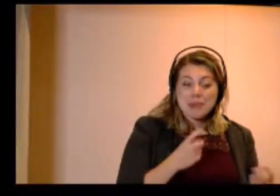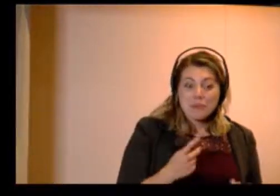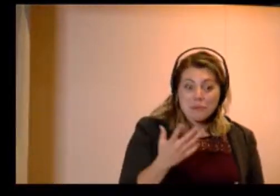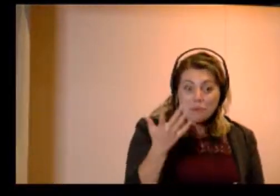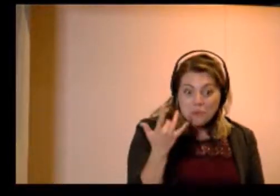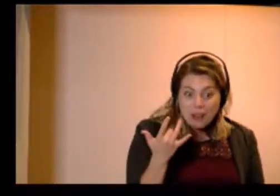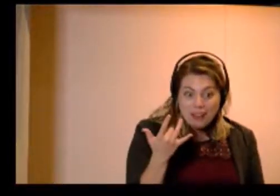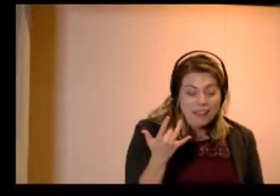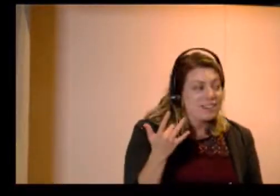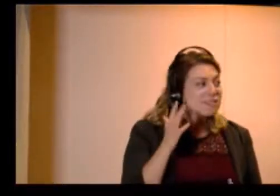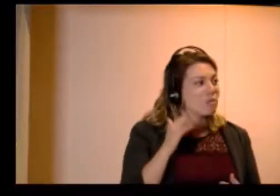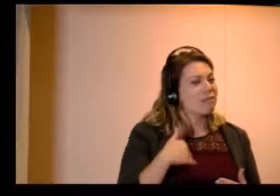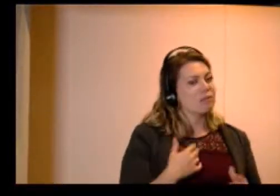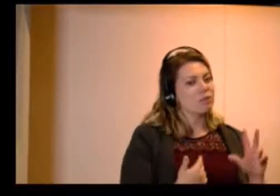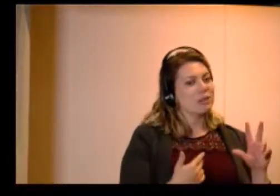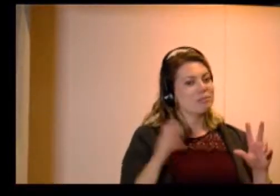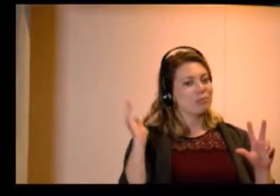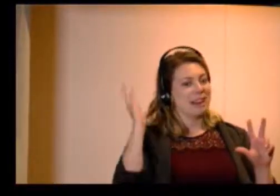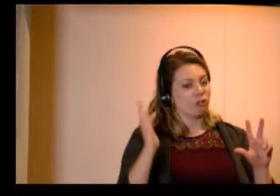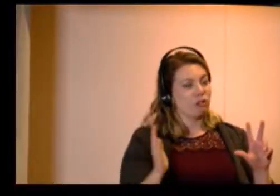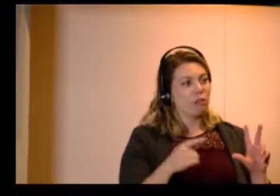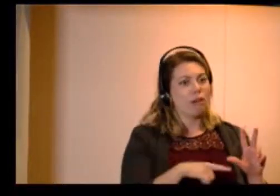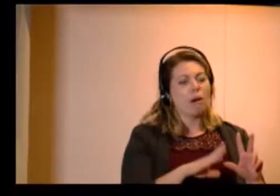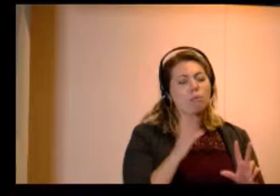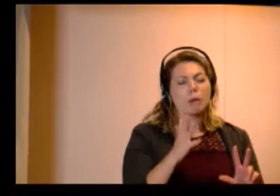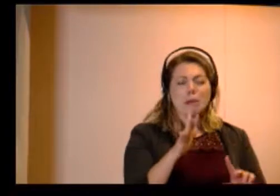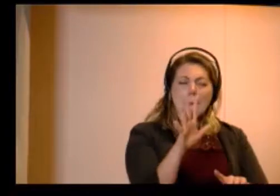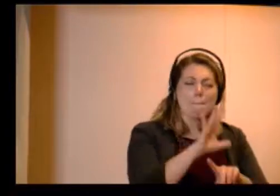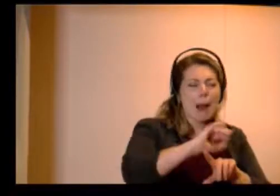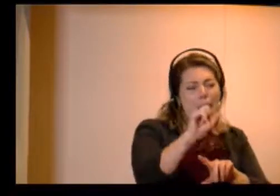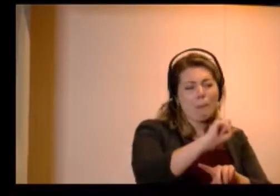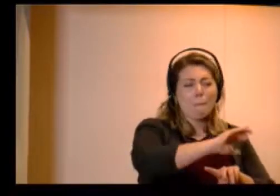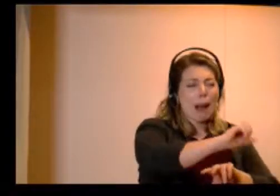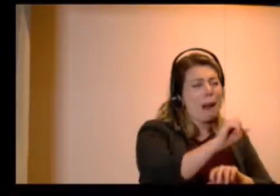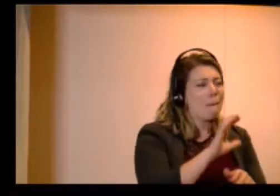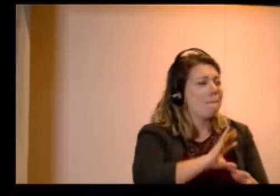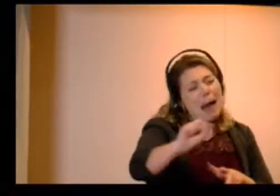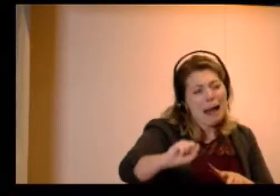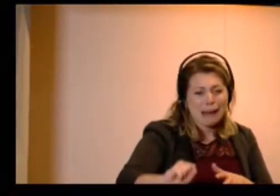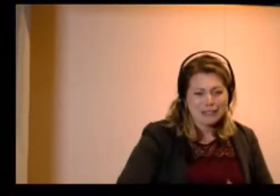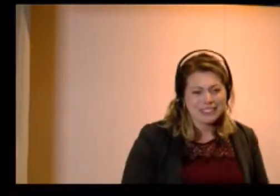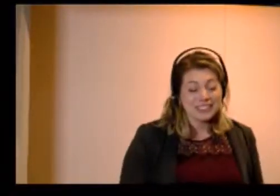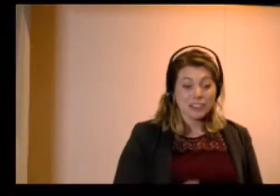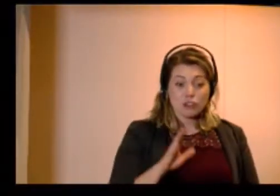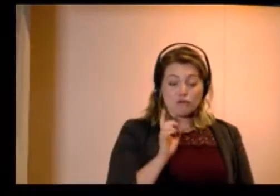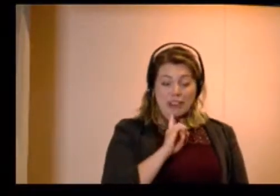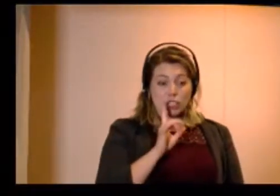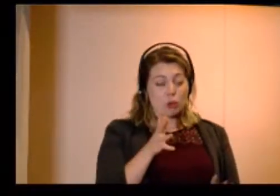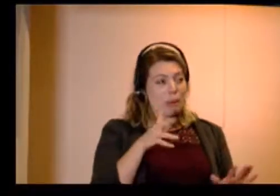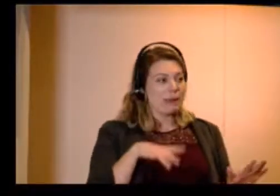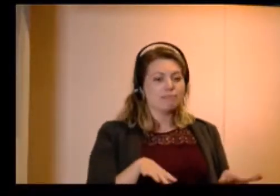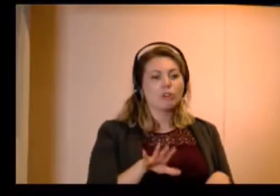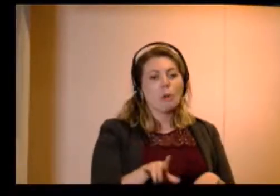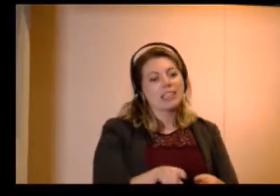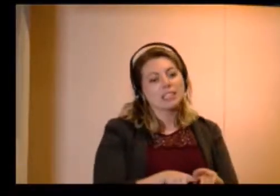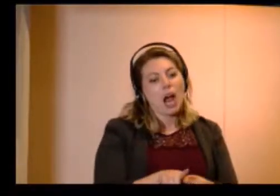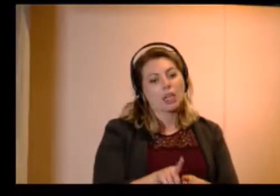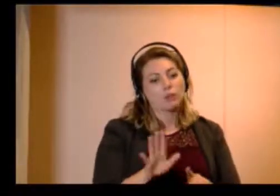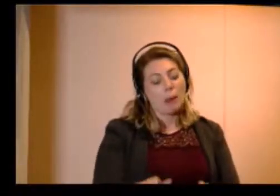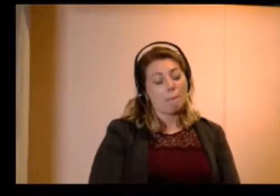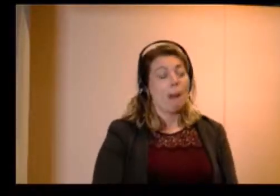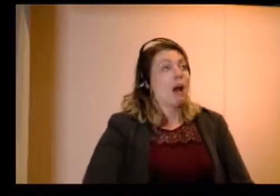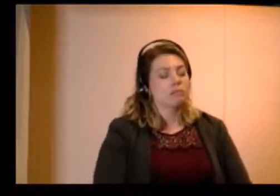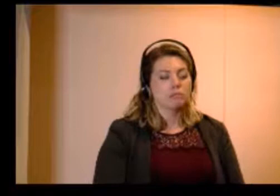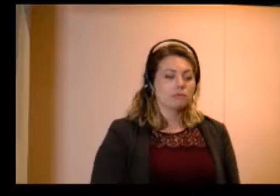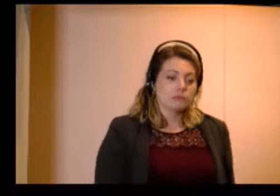these three presenters are going to knock your socks off, and I think it really relates to a lot of the points that